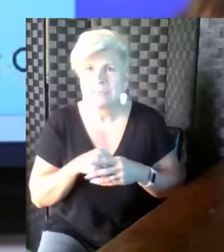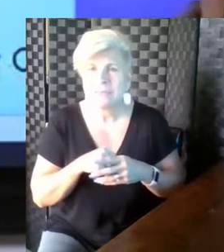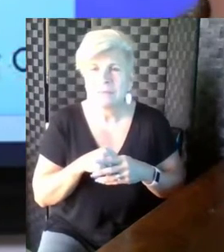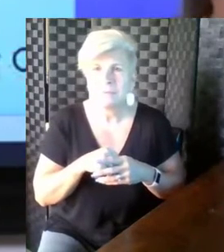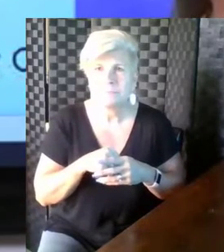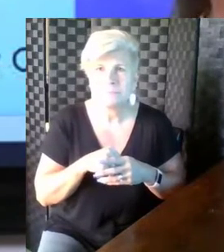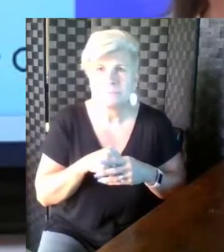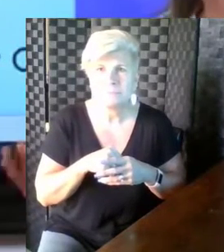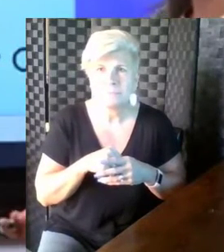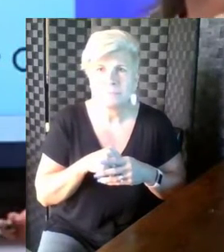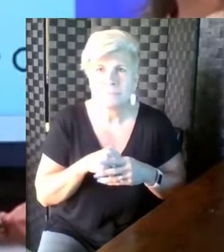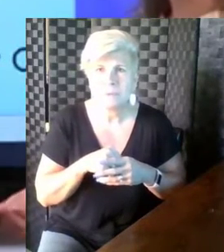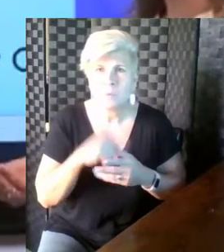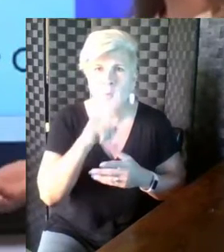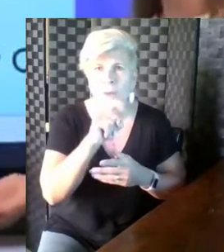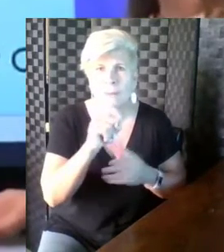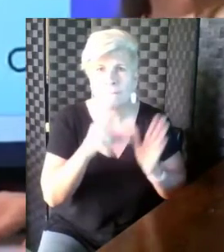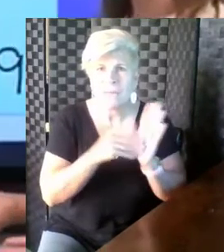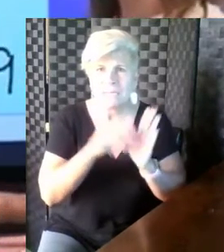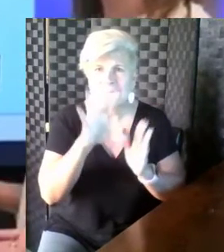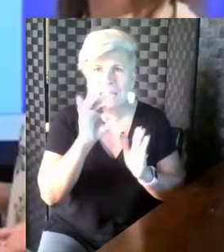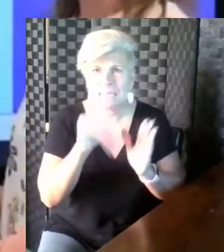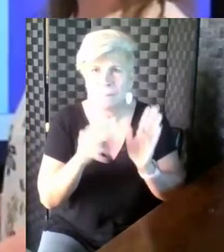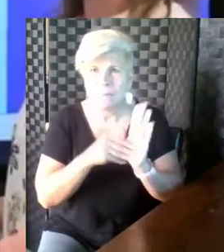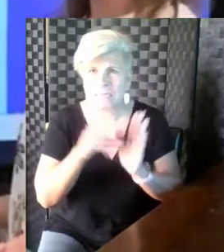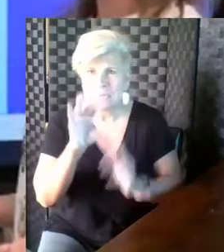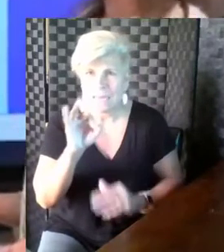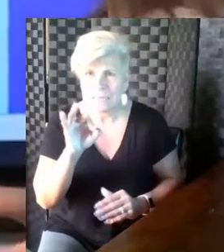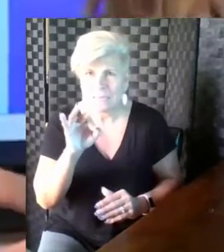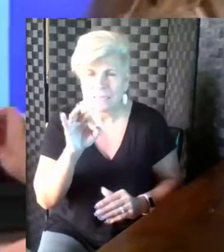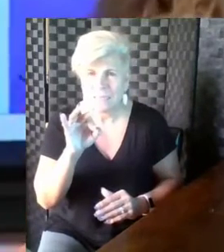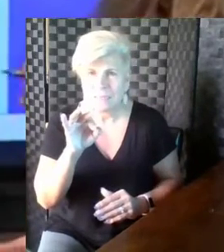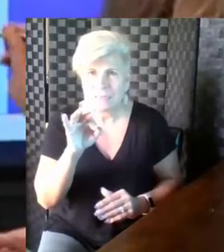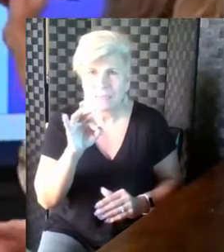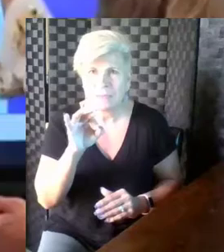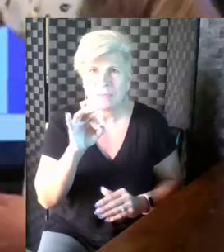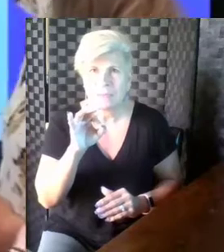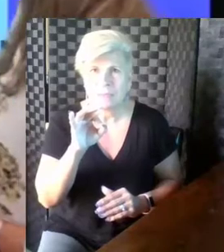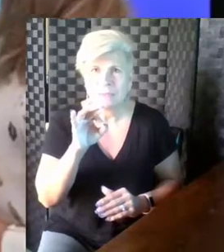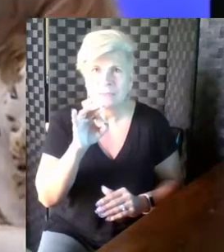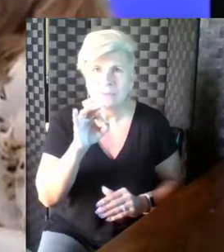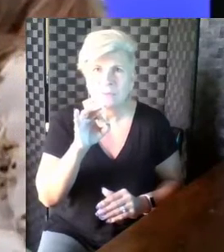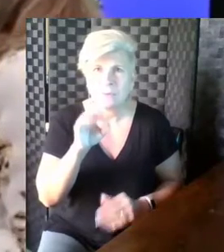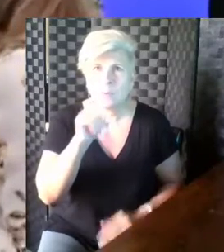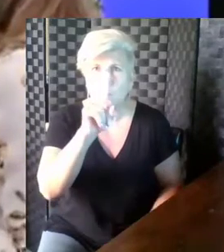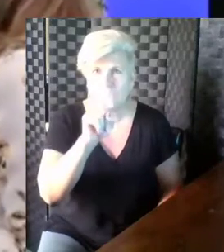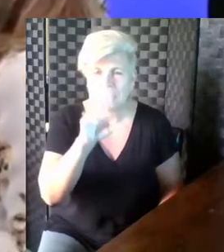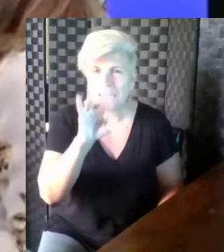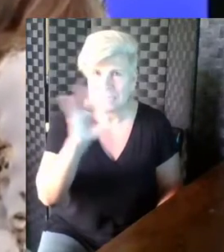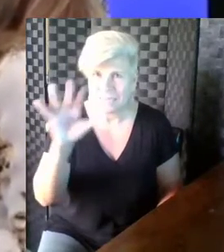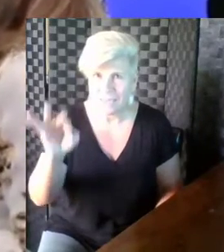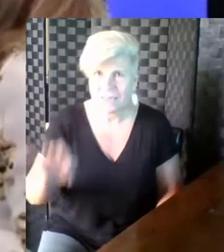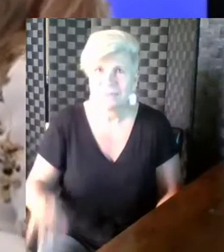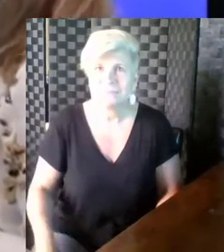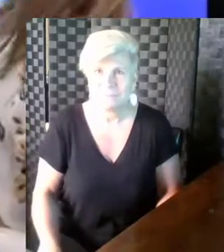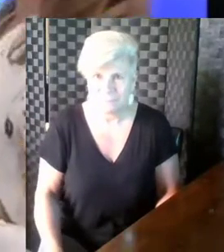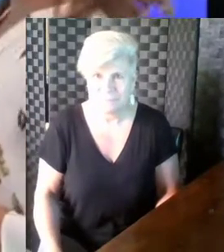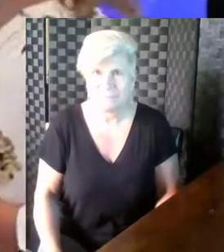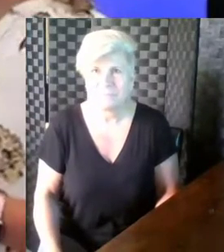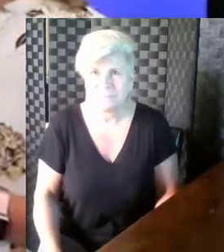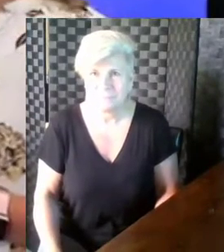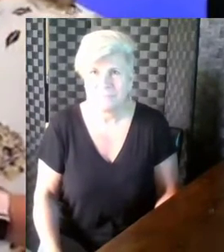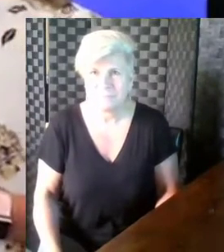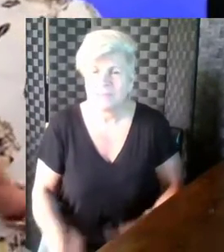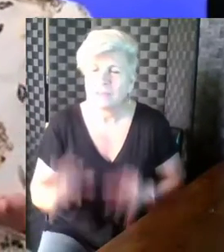add them together, what's 100 plus 90 plus 9? Yeah, 199.